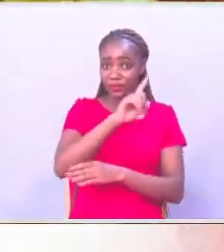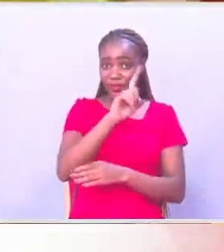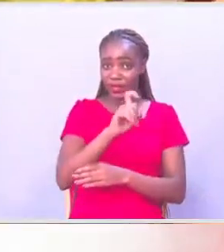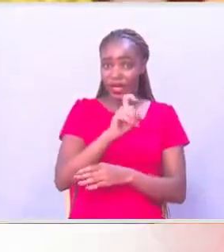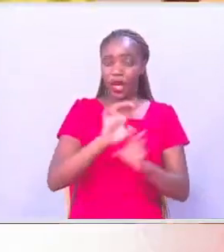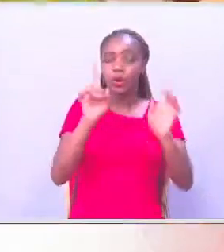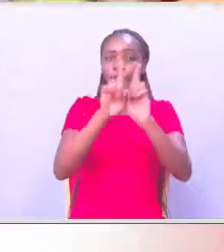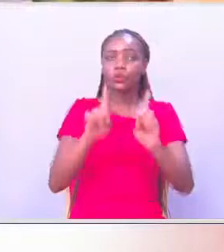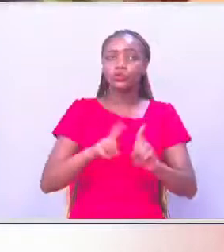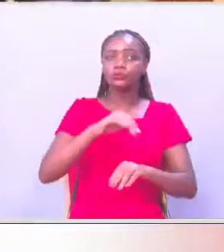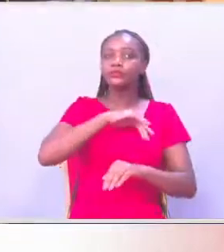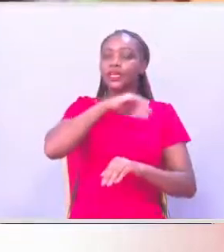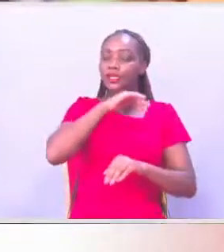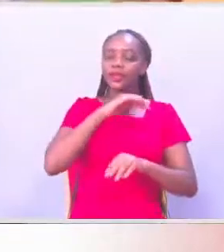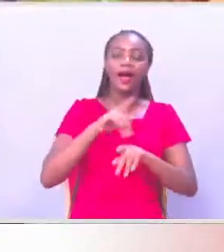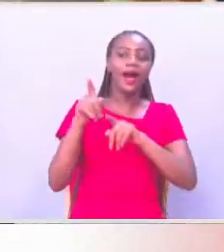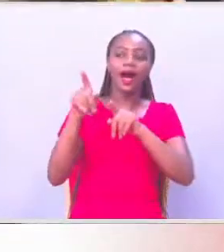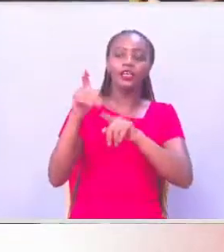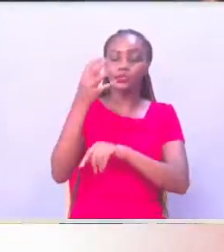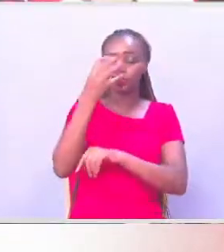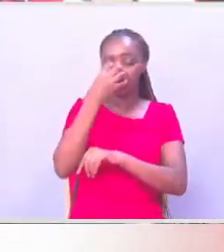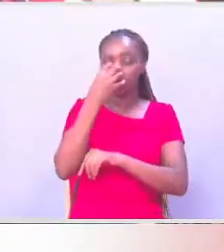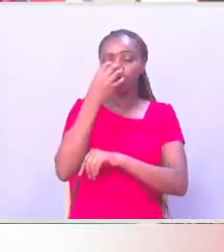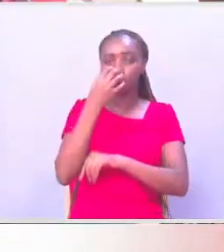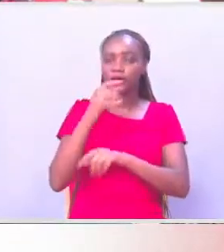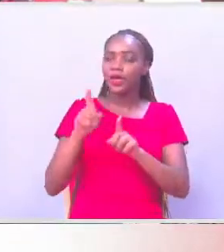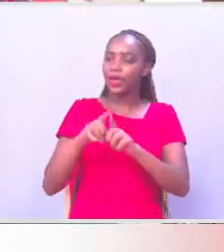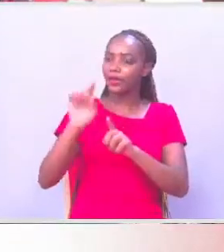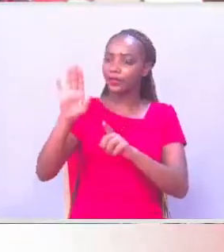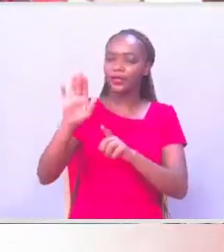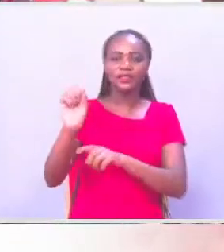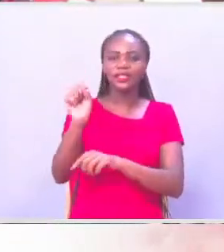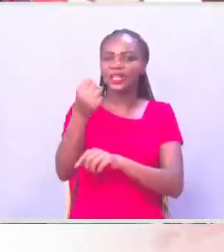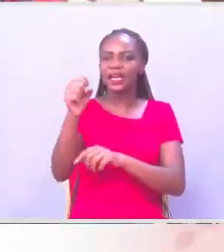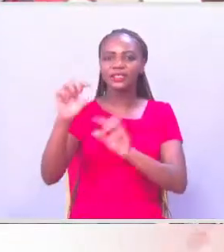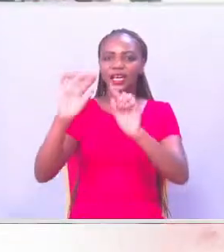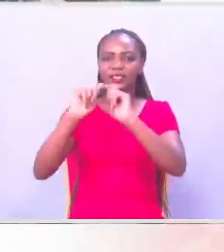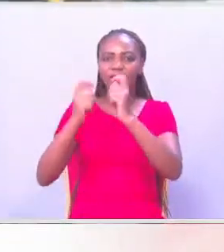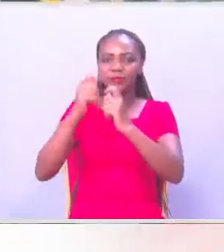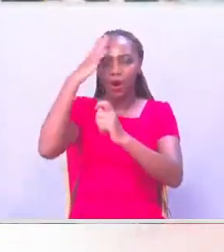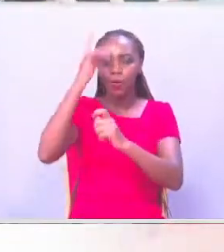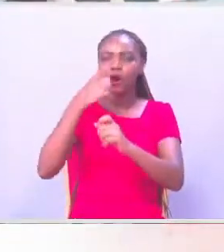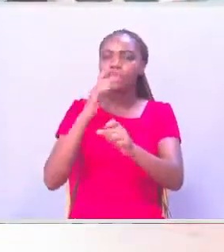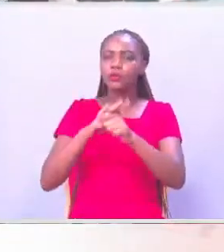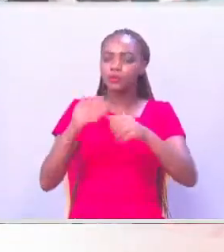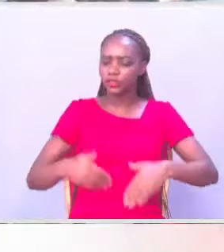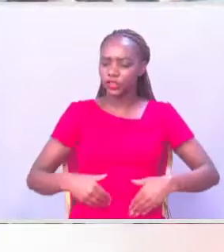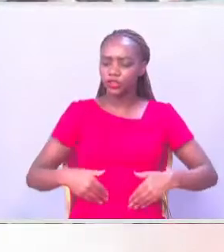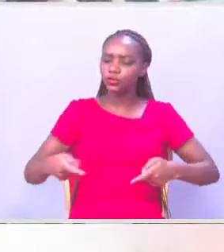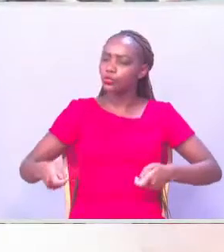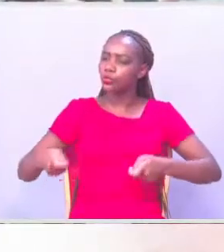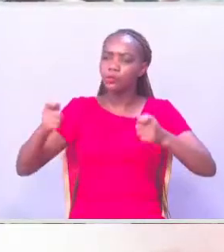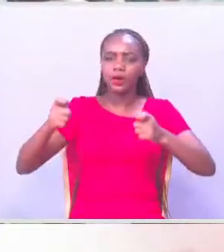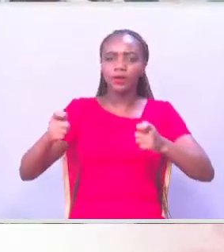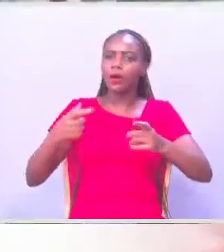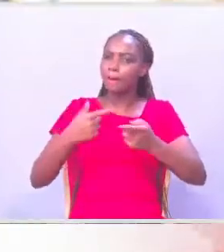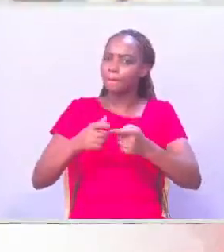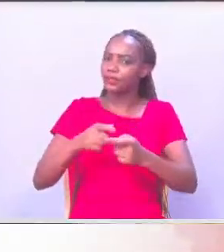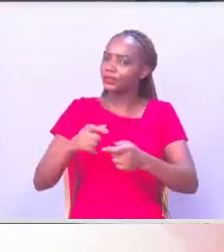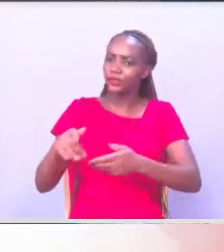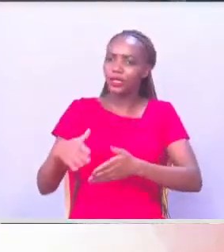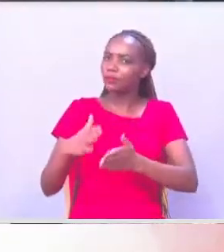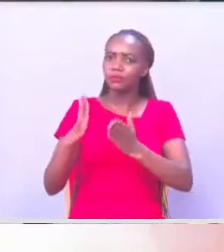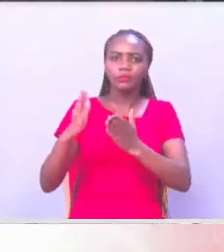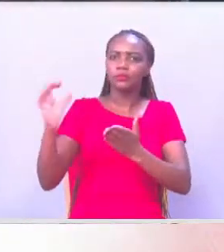Raila chiding Deputy President William Ruto and his Tangatanga Brigade for promising youth wheelbarrow instead of creating